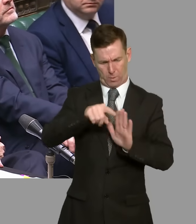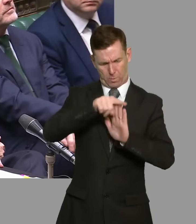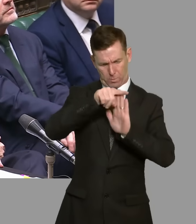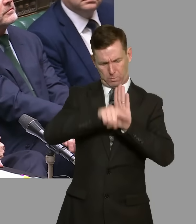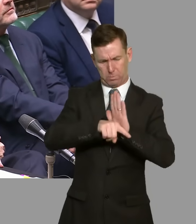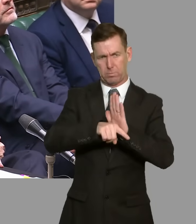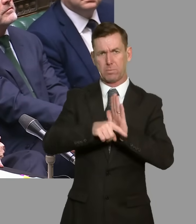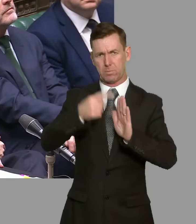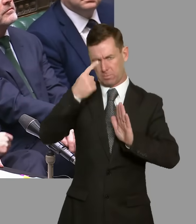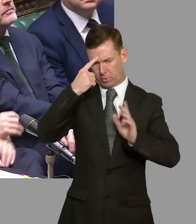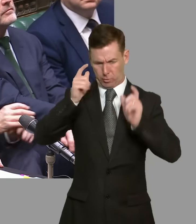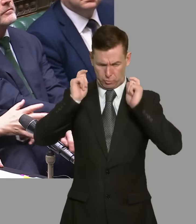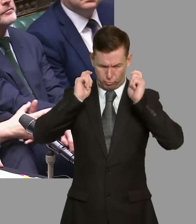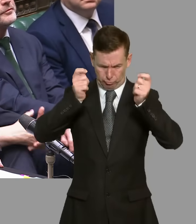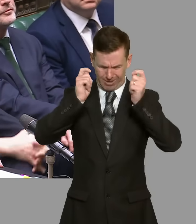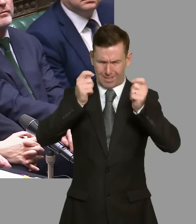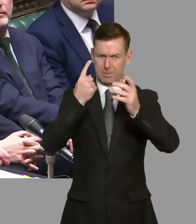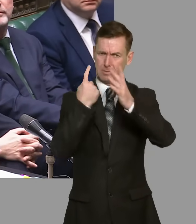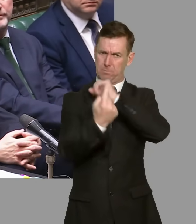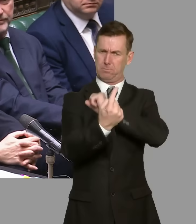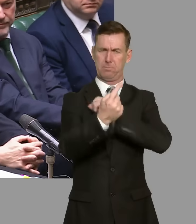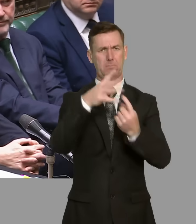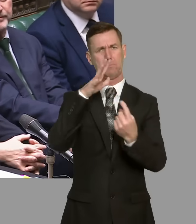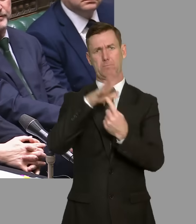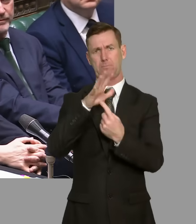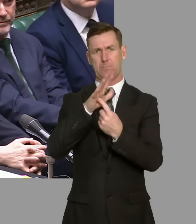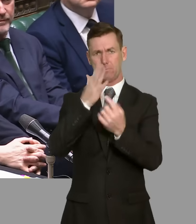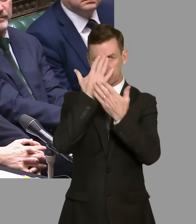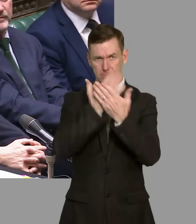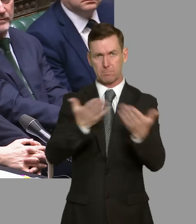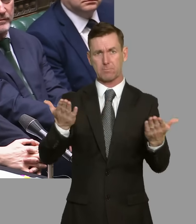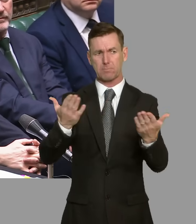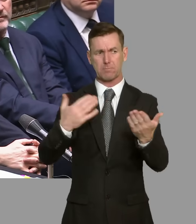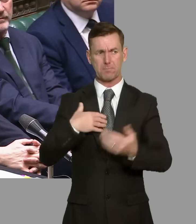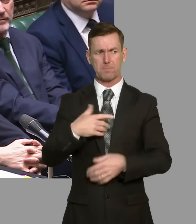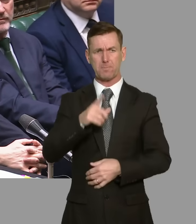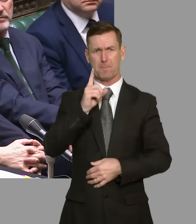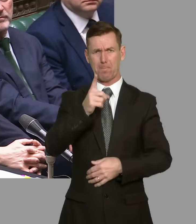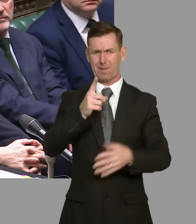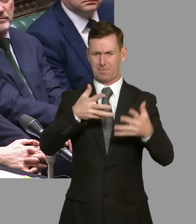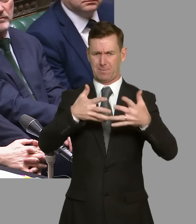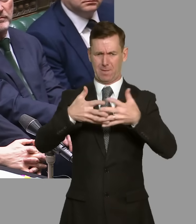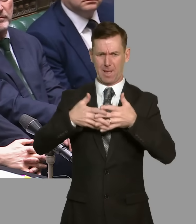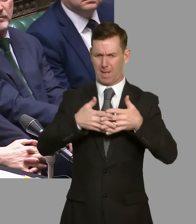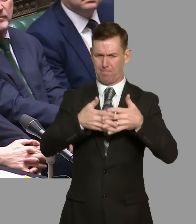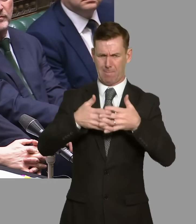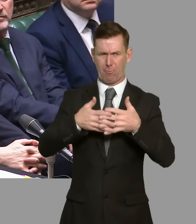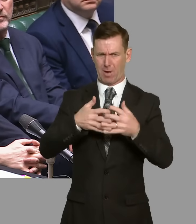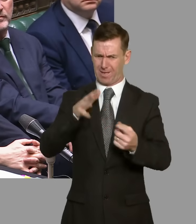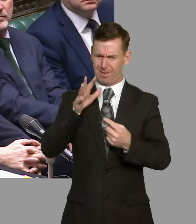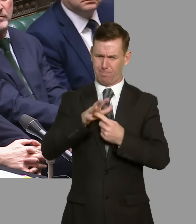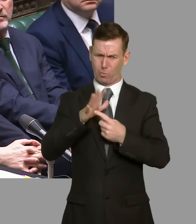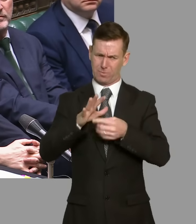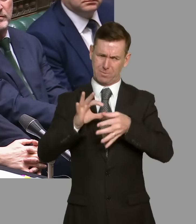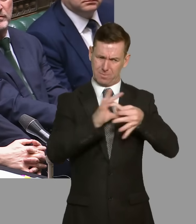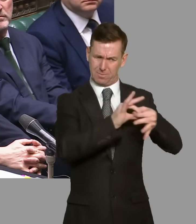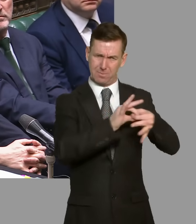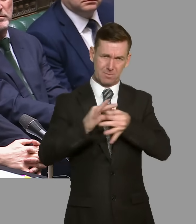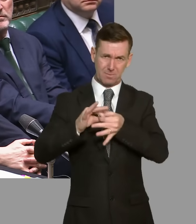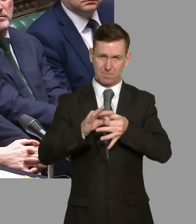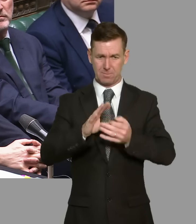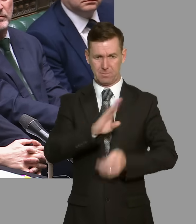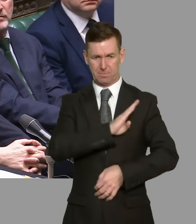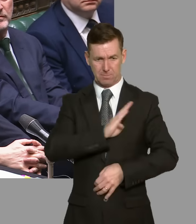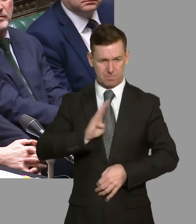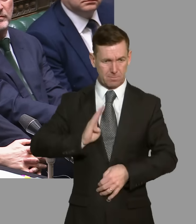the relationship with the US matters, especially on defence, security and intelligence and nuclear capability, also